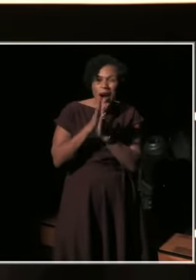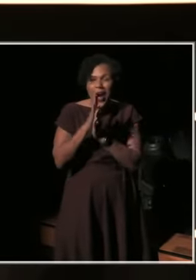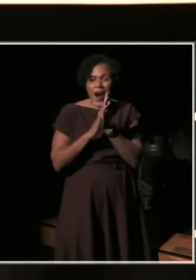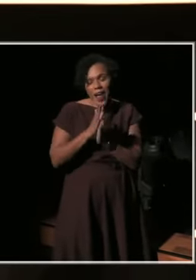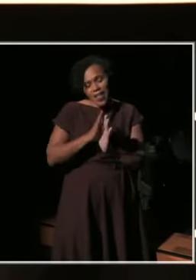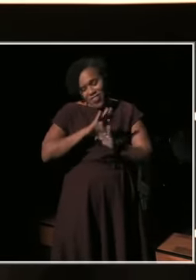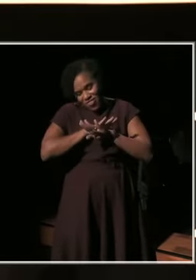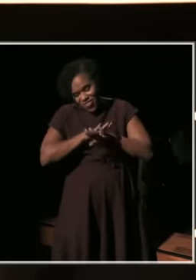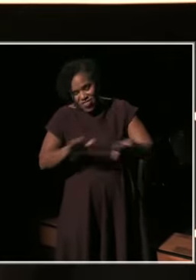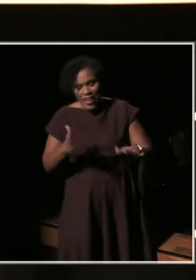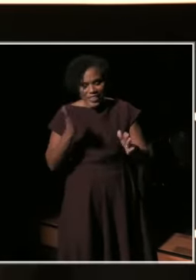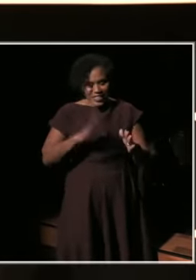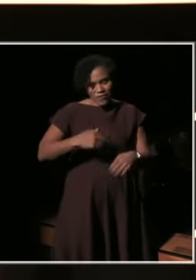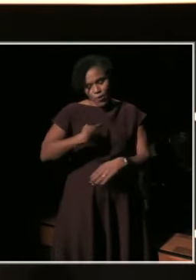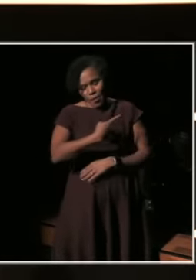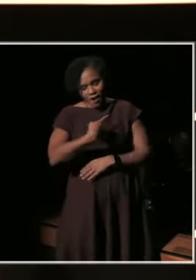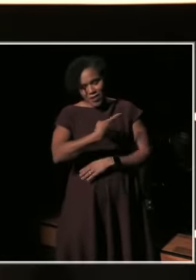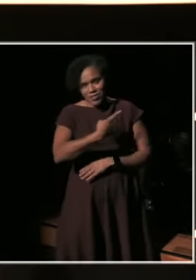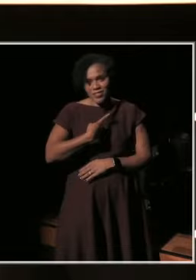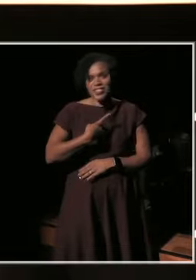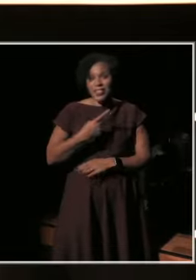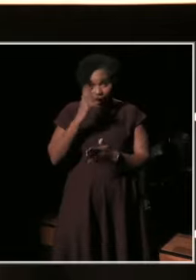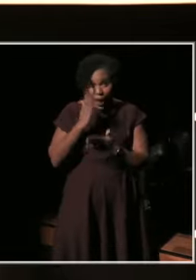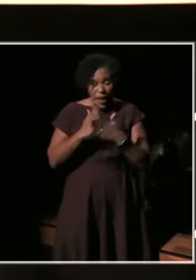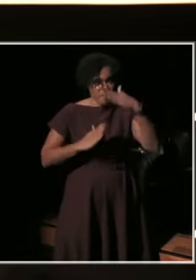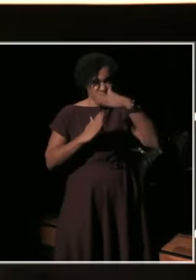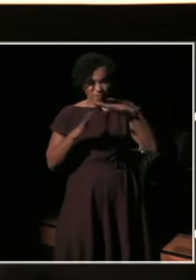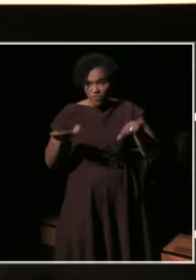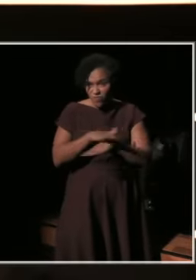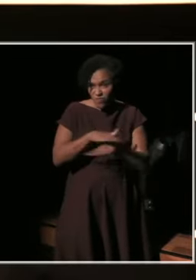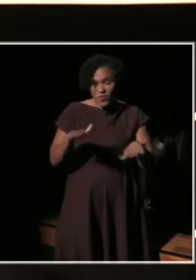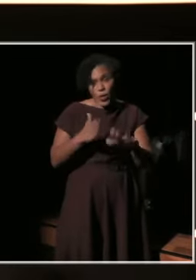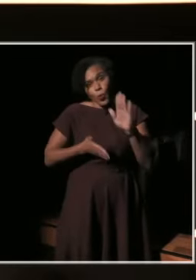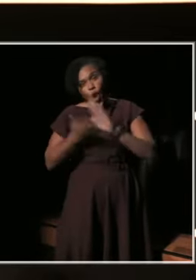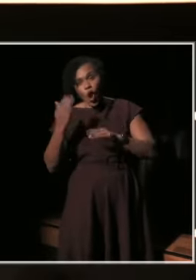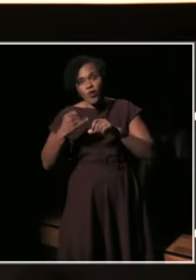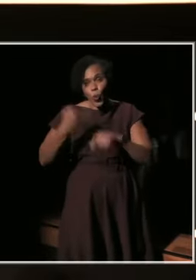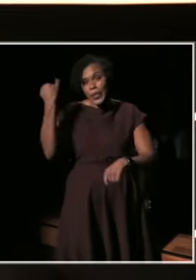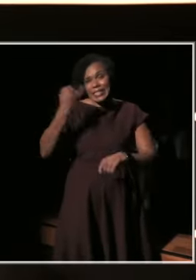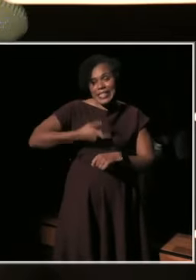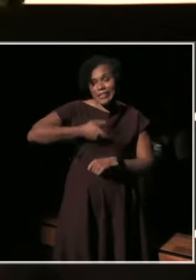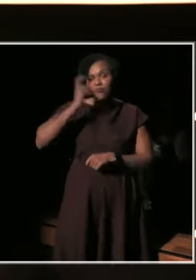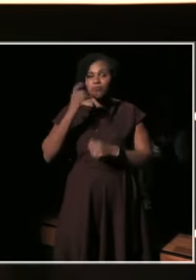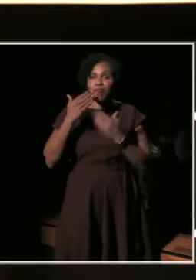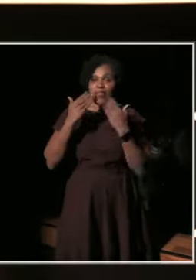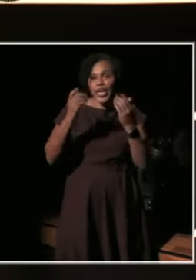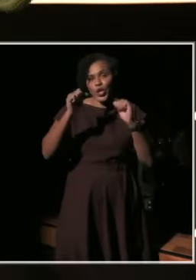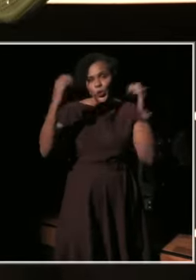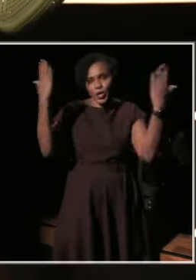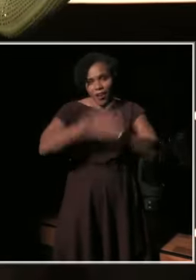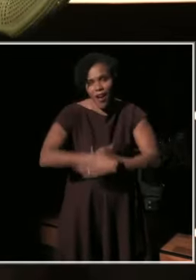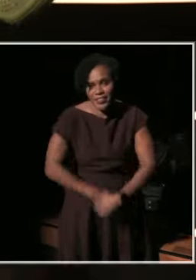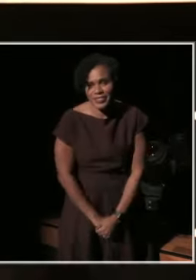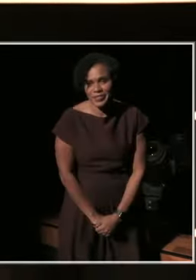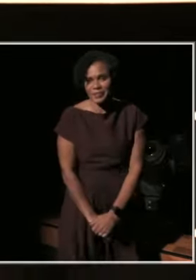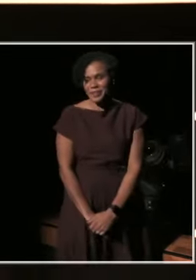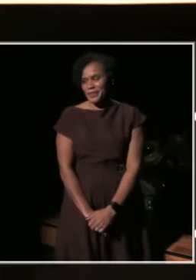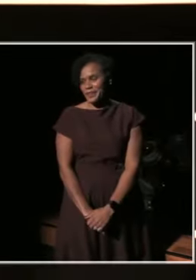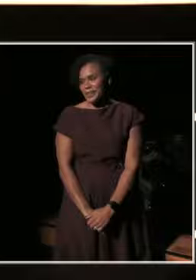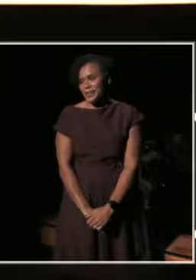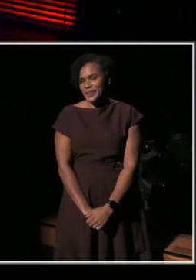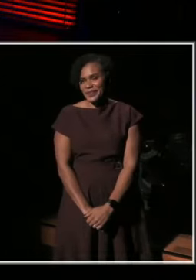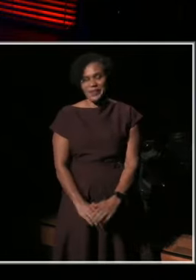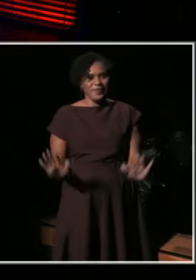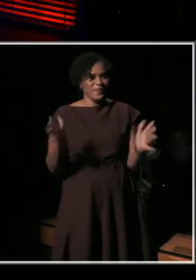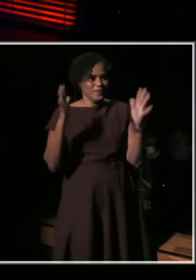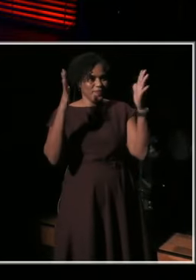that's it from us. It really is this time. We'll have to have a whiskey. Thank you and good night.